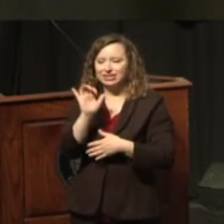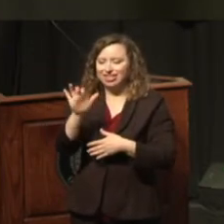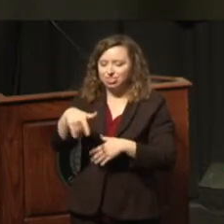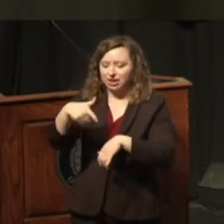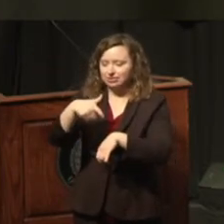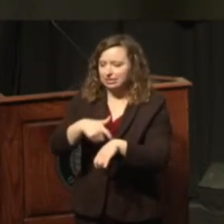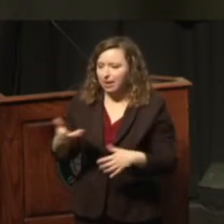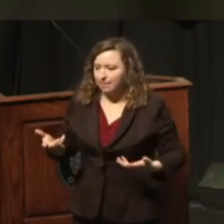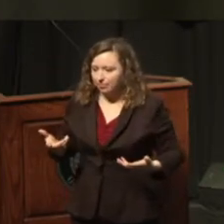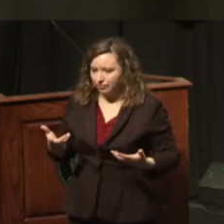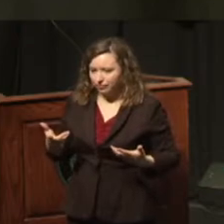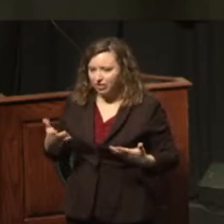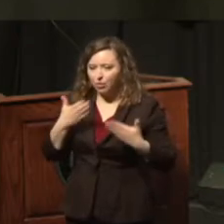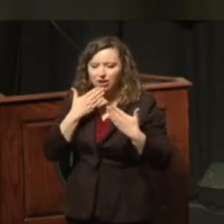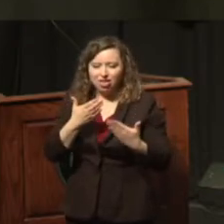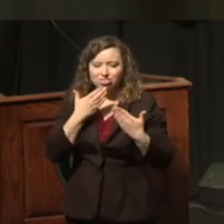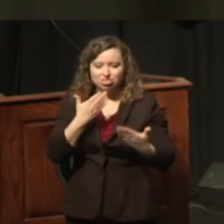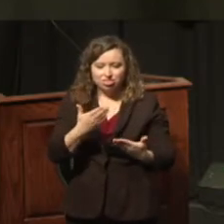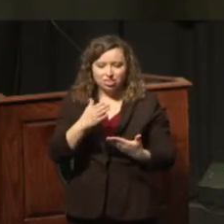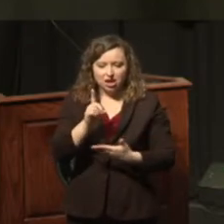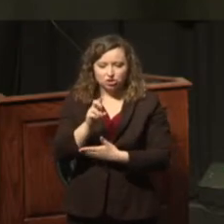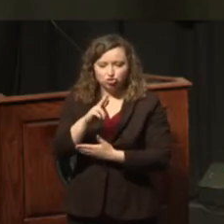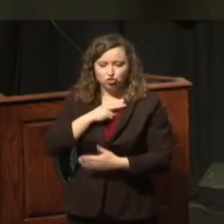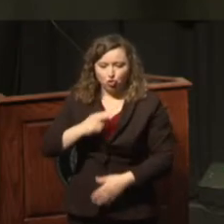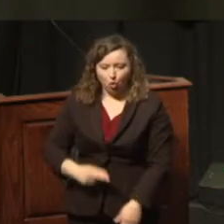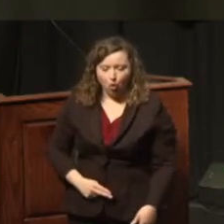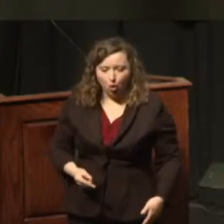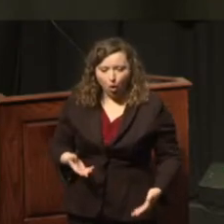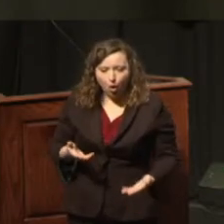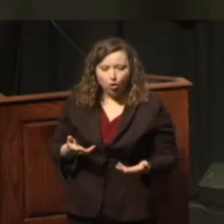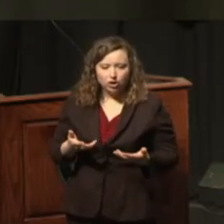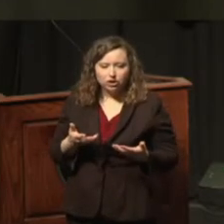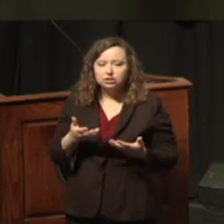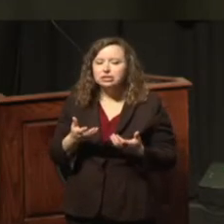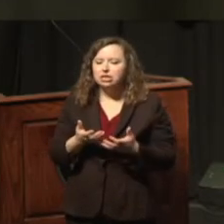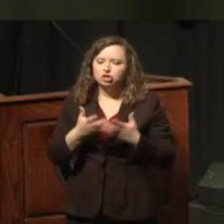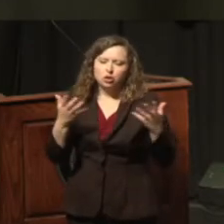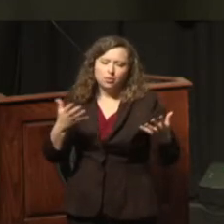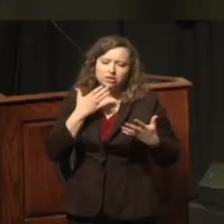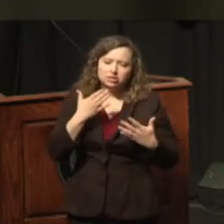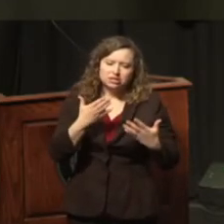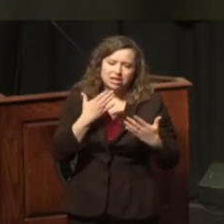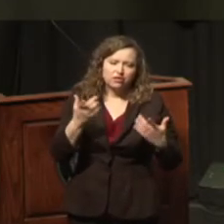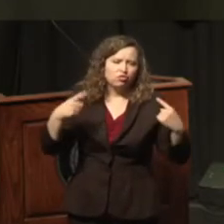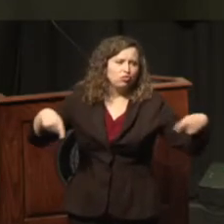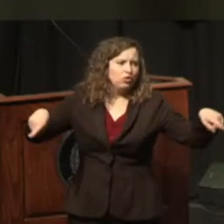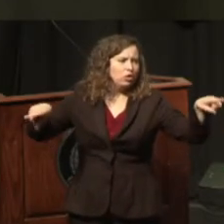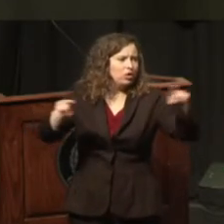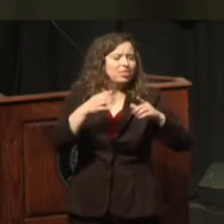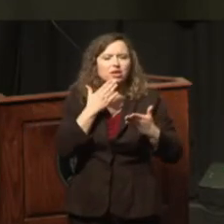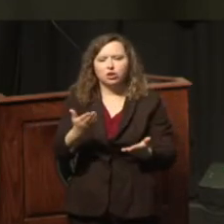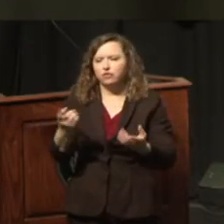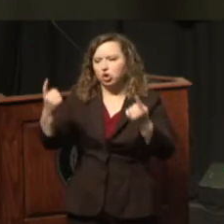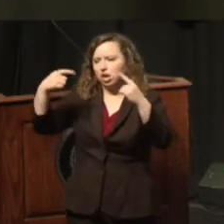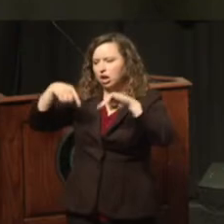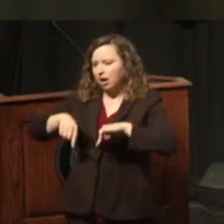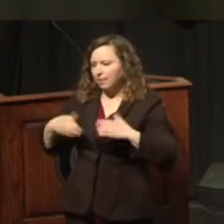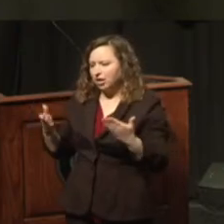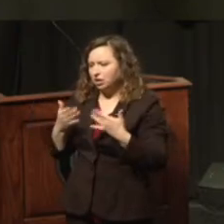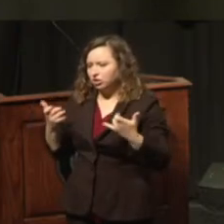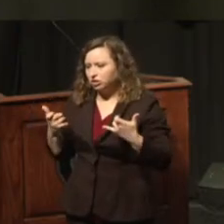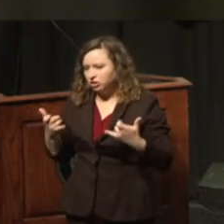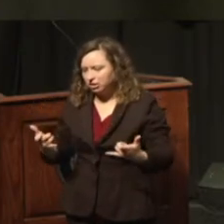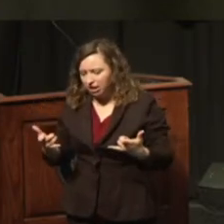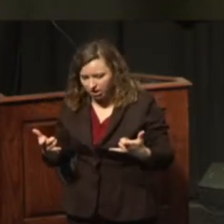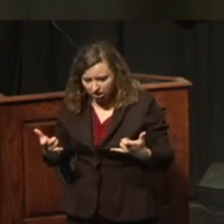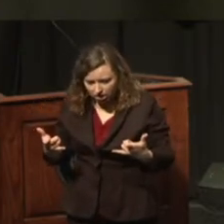I want to thank Dr. Hawkins for inviting me here so much. It meant so much for me to be back here. So I thank you very much for trusting me. I hope I